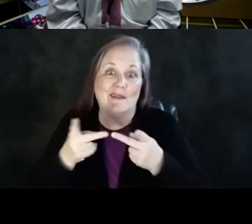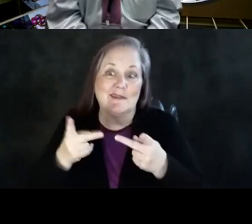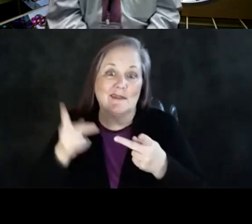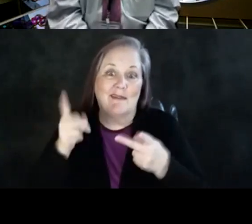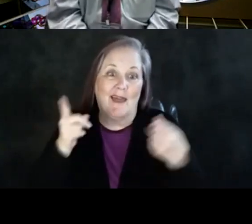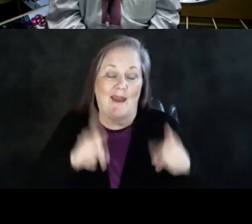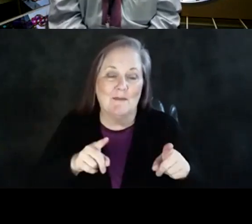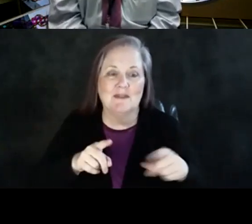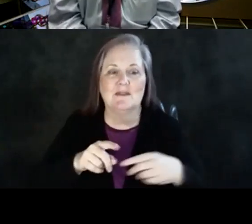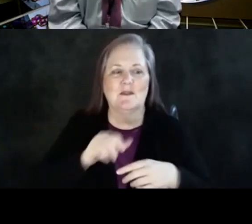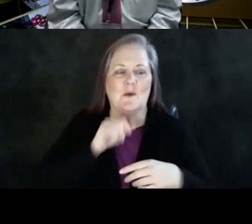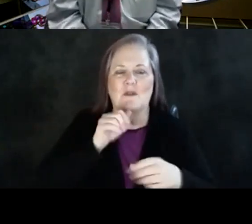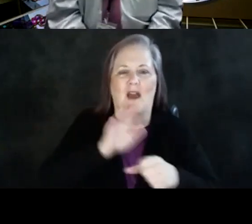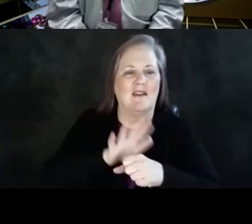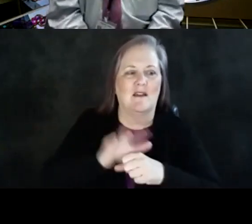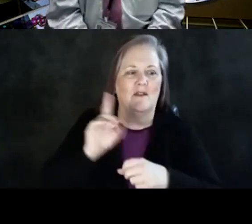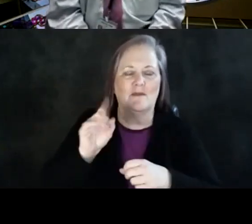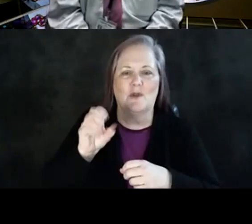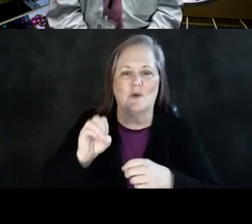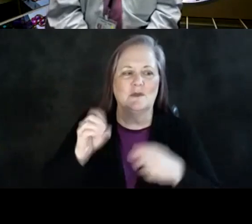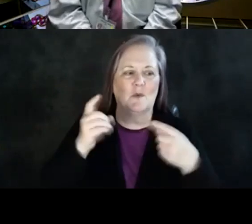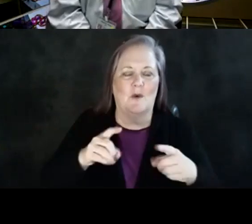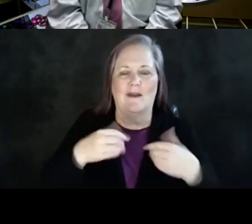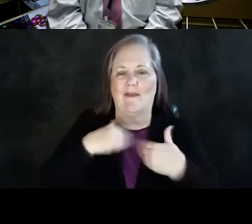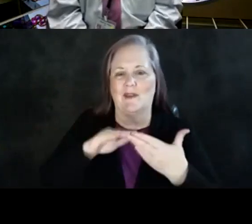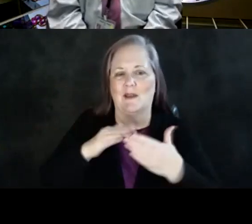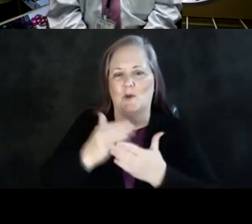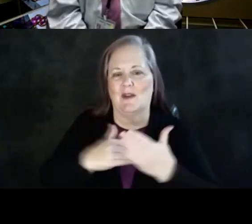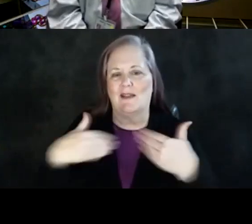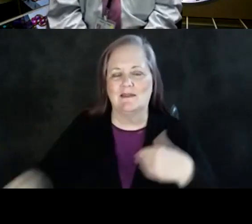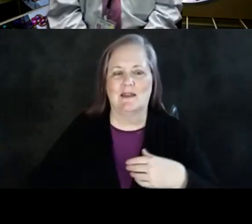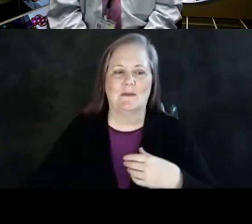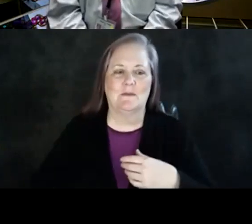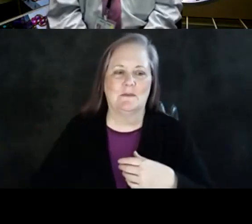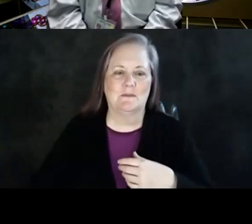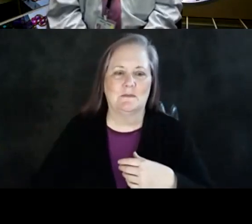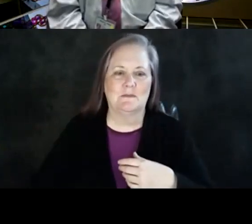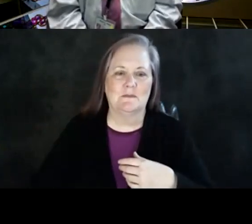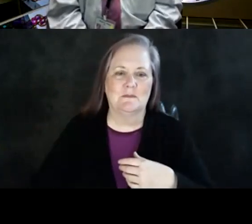it's really not enough doses to warrant having a community list just yet.